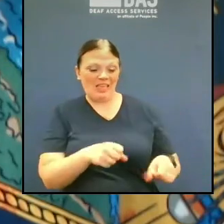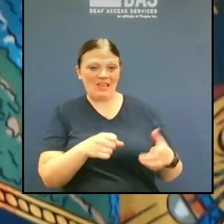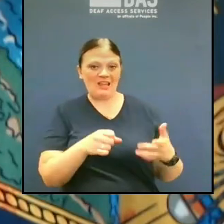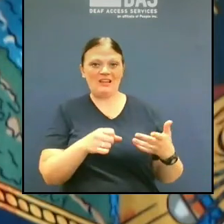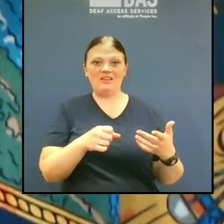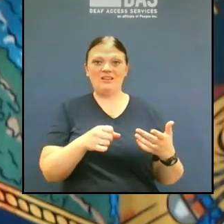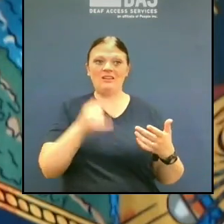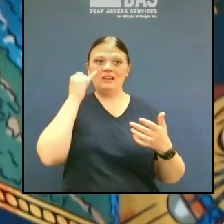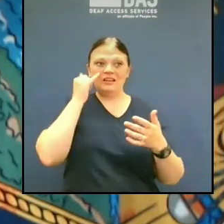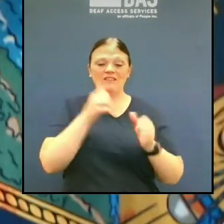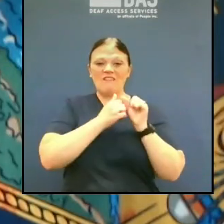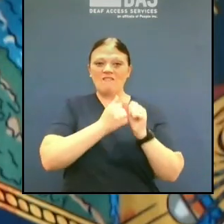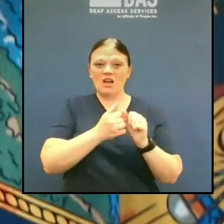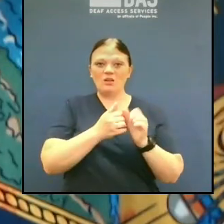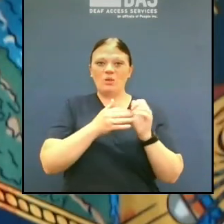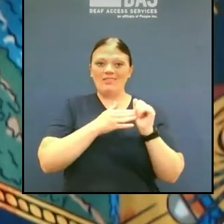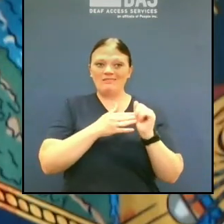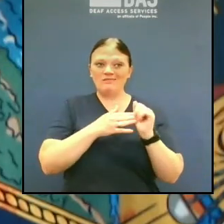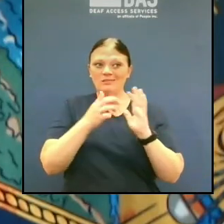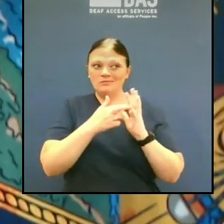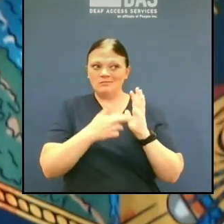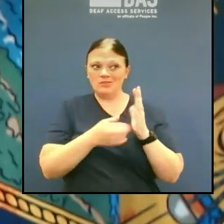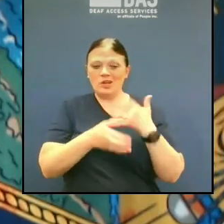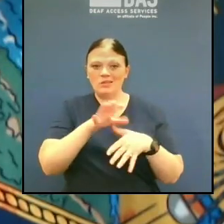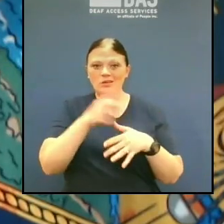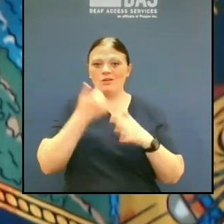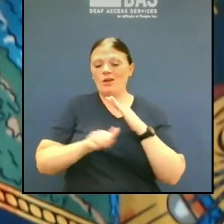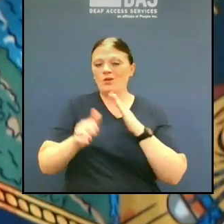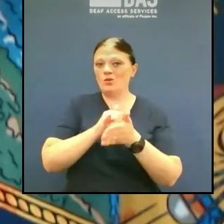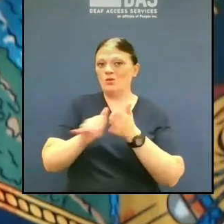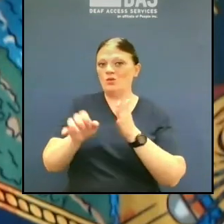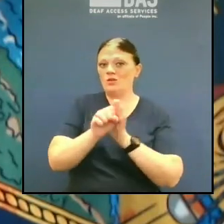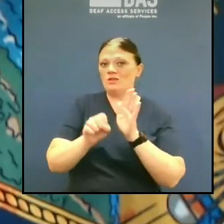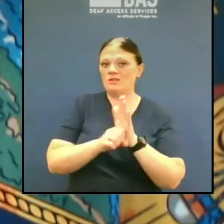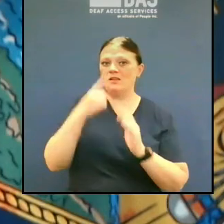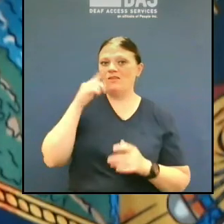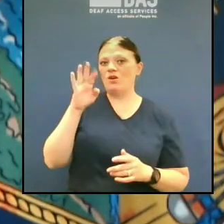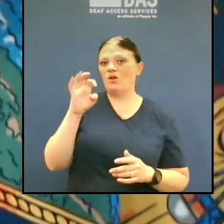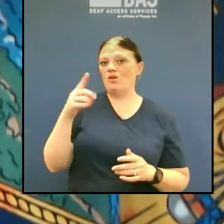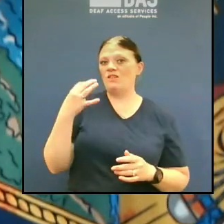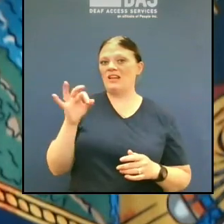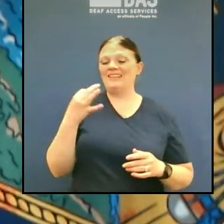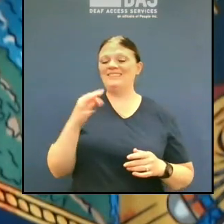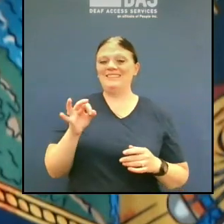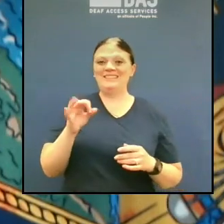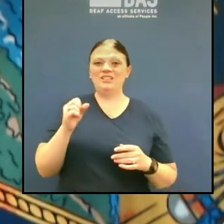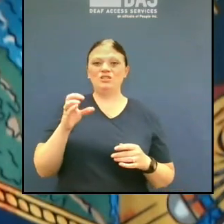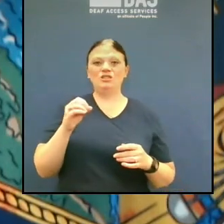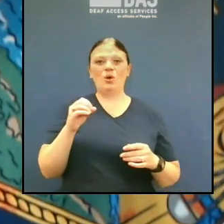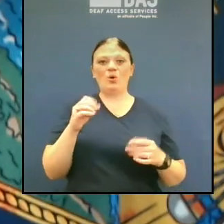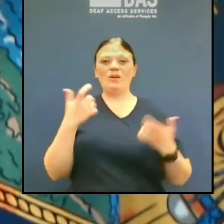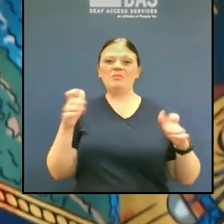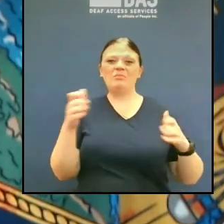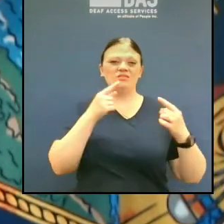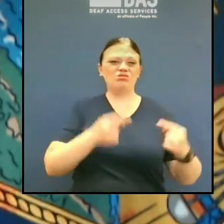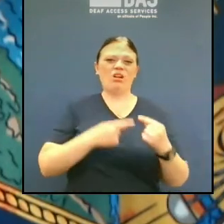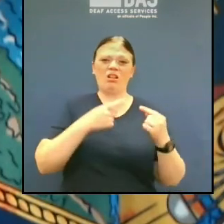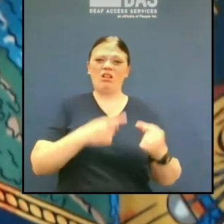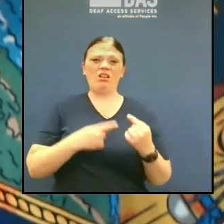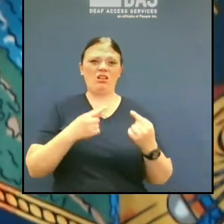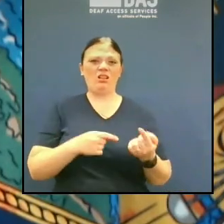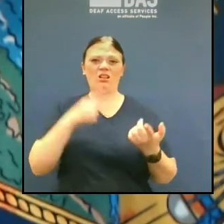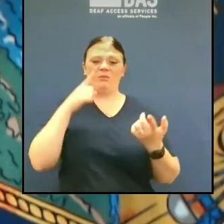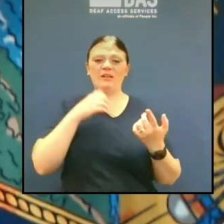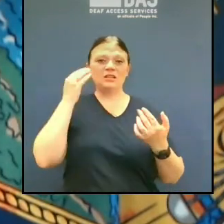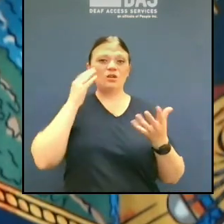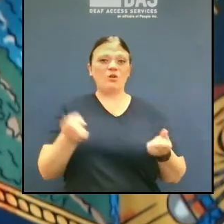they adhere within the guidelines for under New York State for COVID-19. And so it's it's a big struggle because I know that there